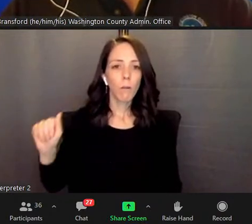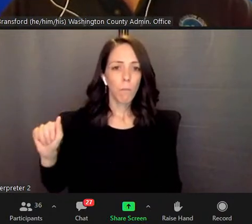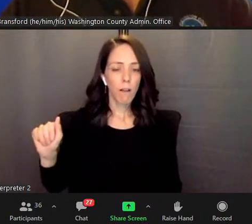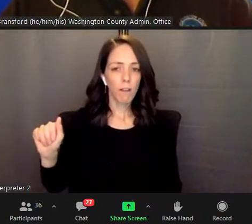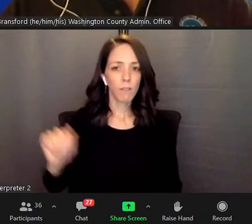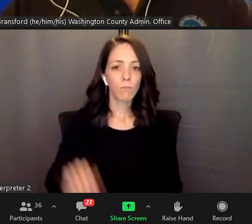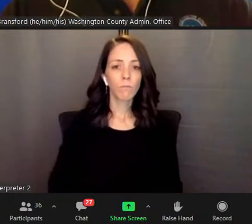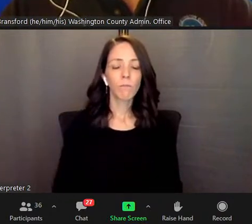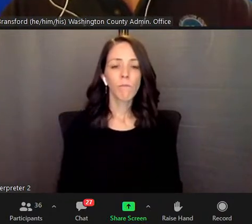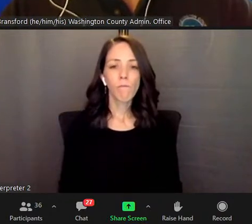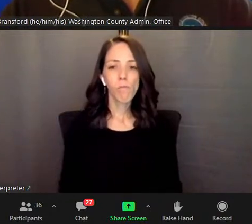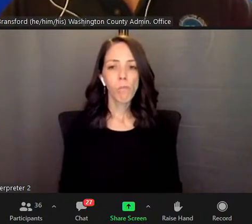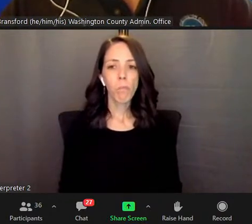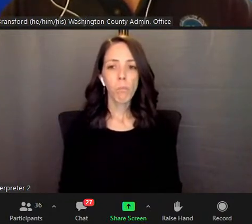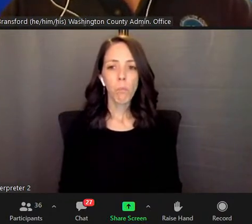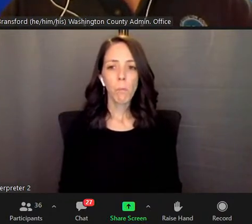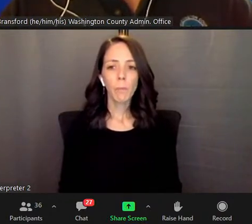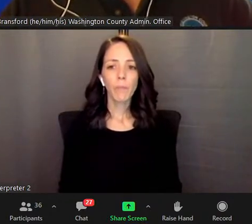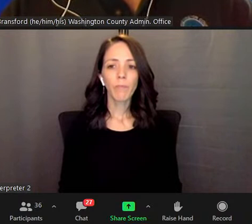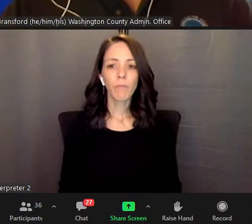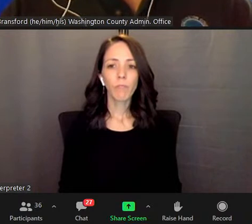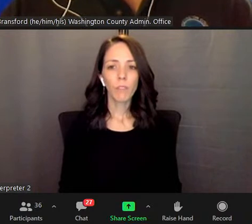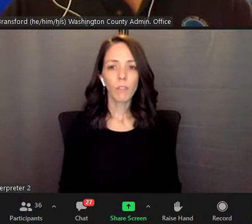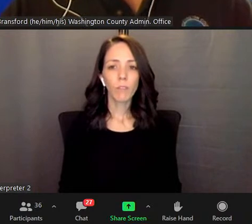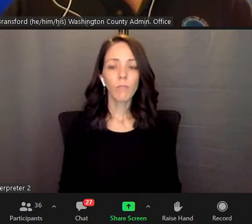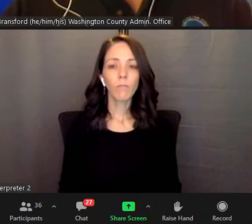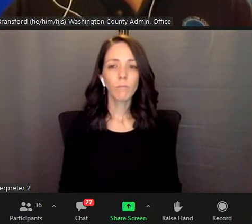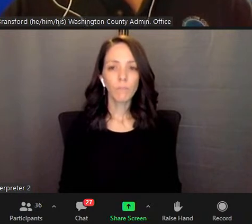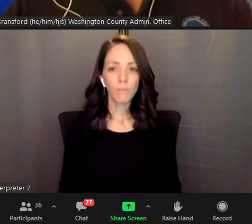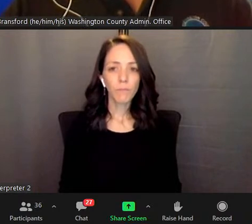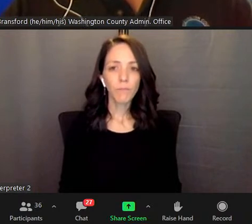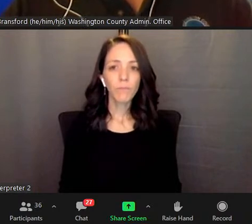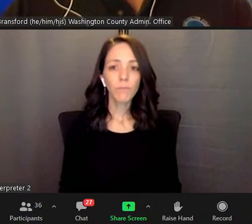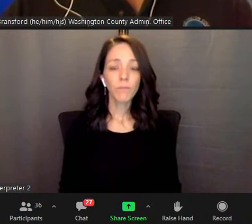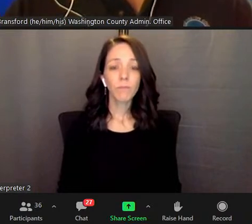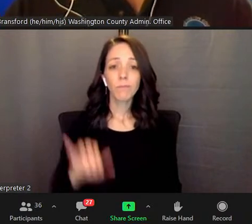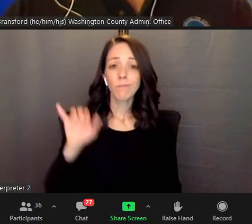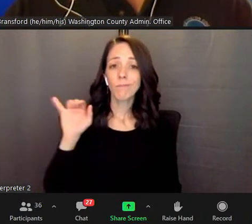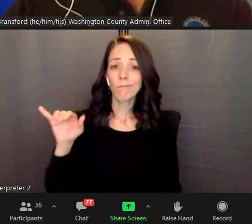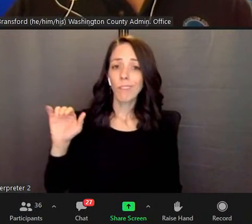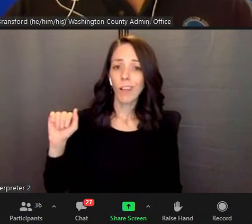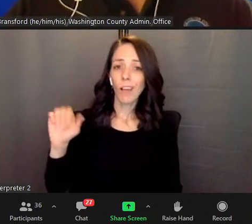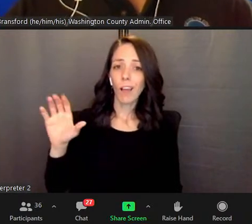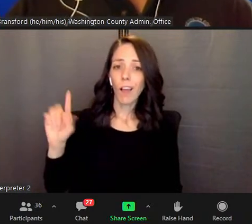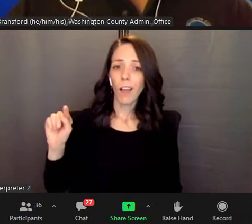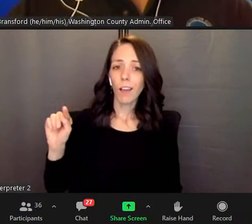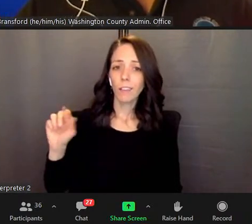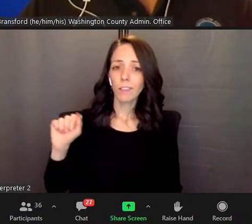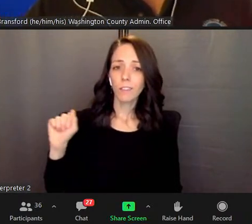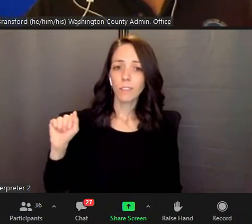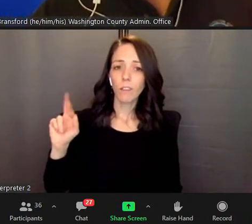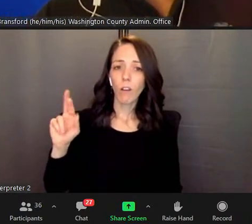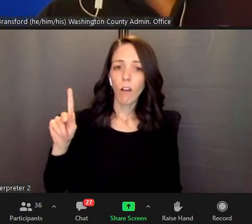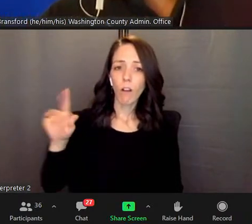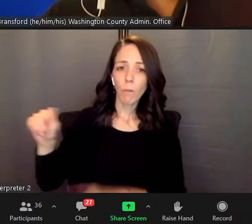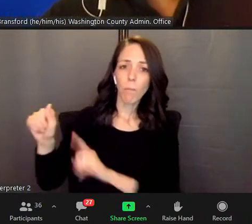Plan Act. There are other parts to that act, as well as other